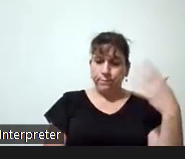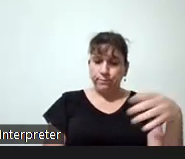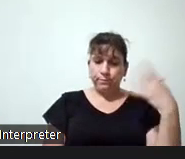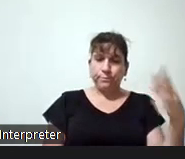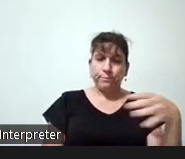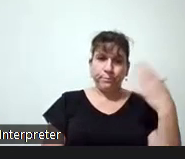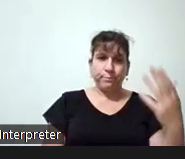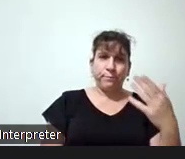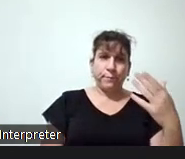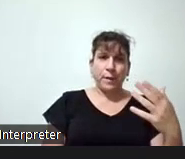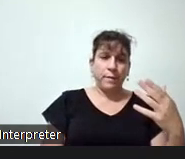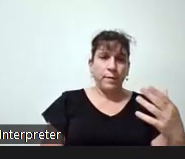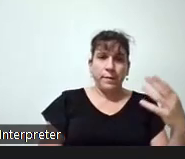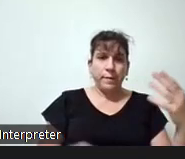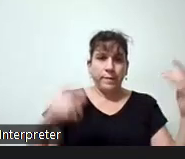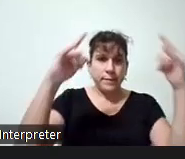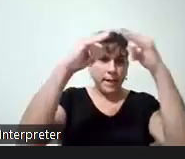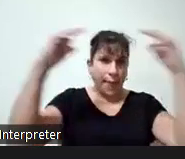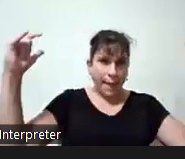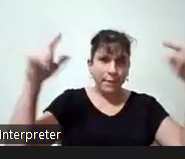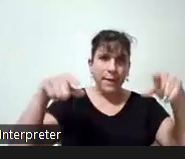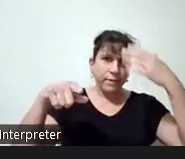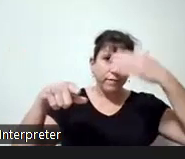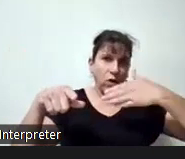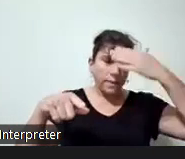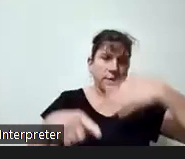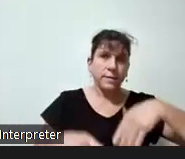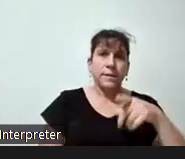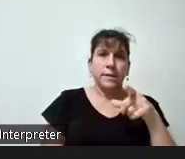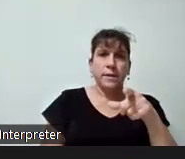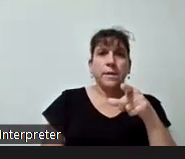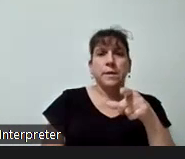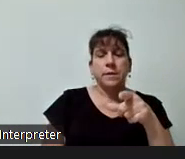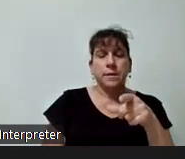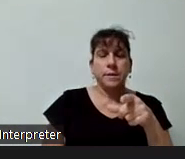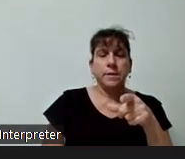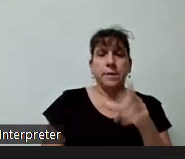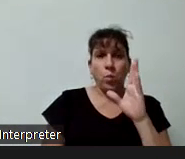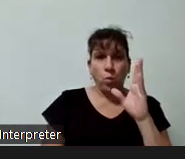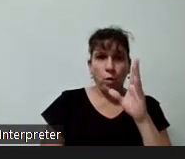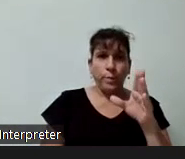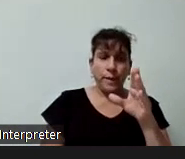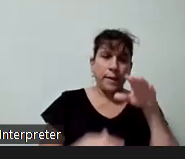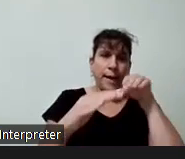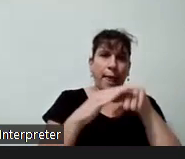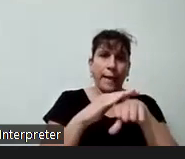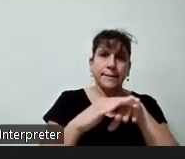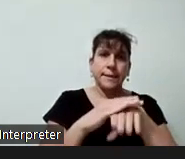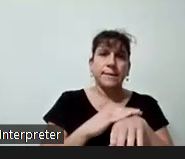there's a canopy at the front, which will be directly accessed